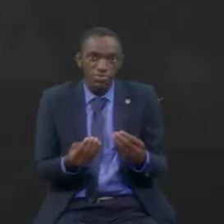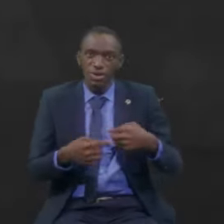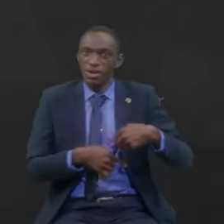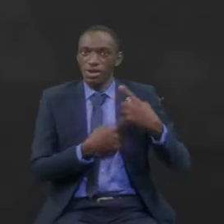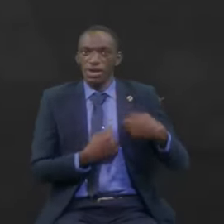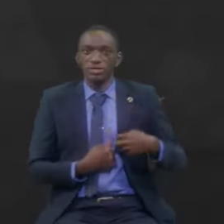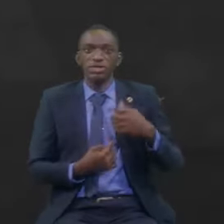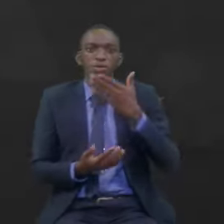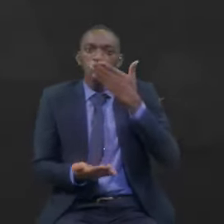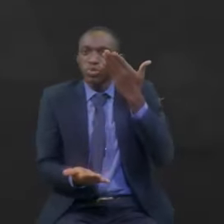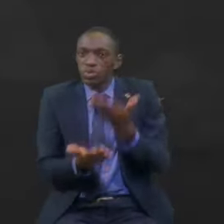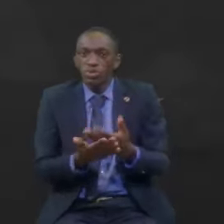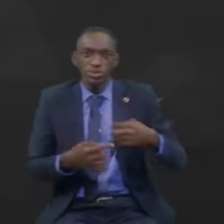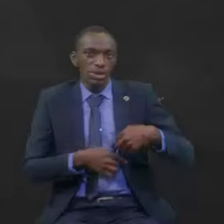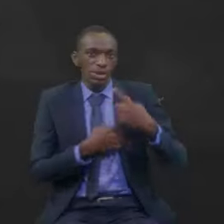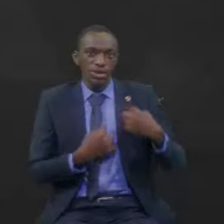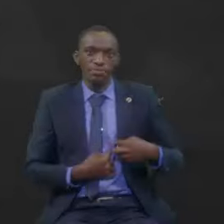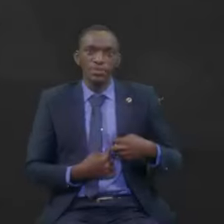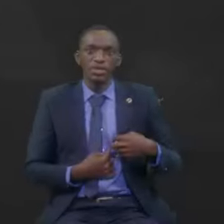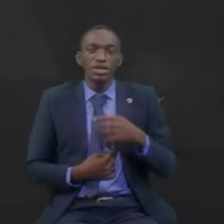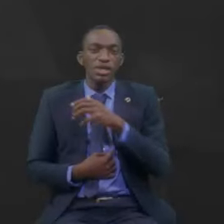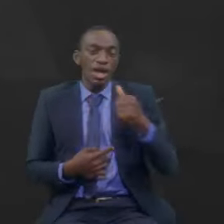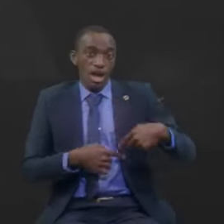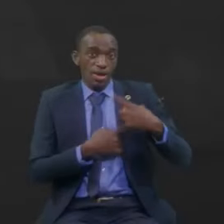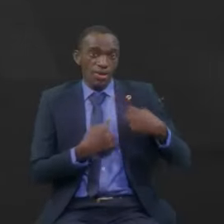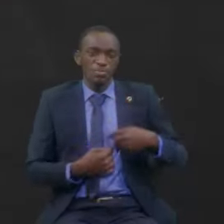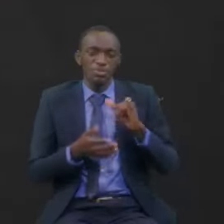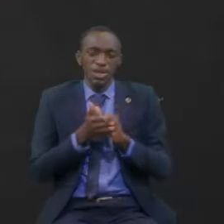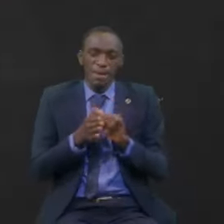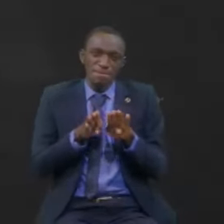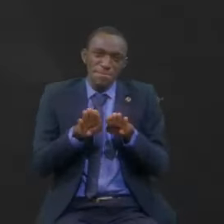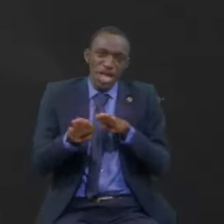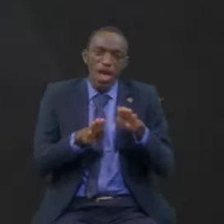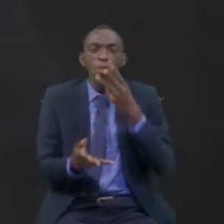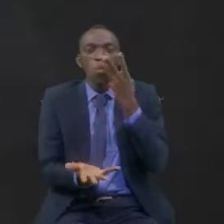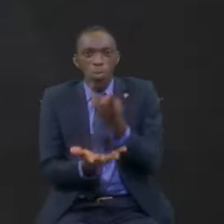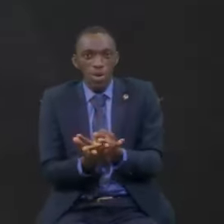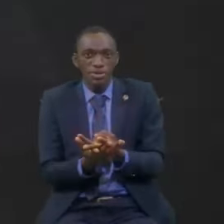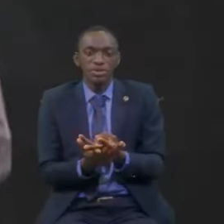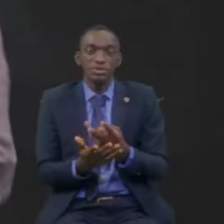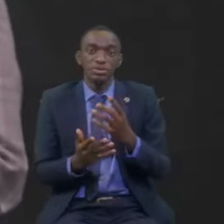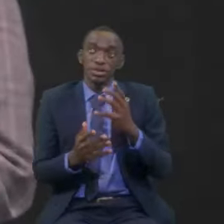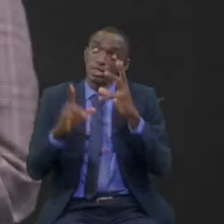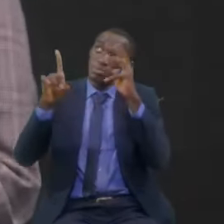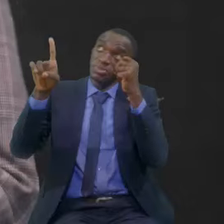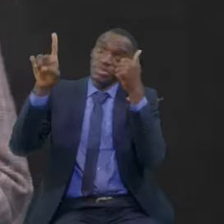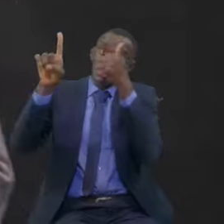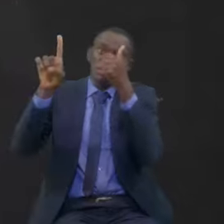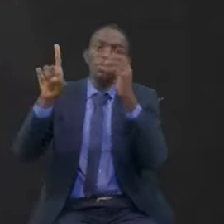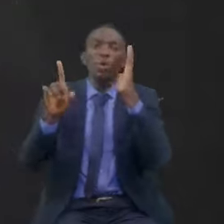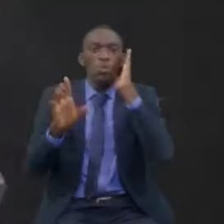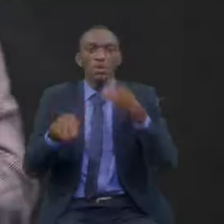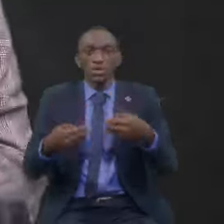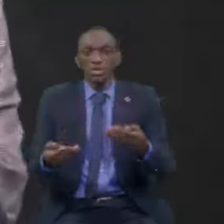heart, a heart that behaves well, he himself, he will give that to us.